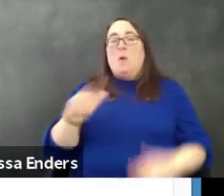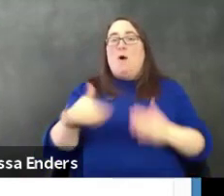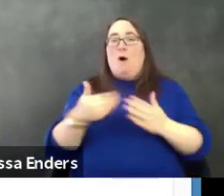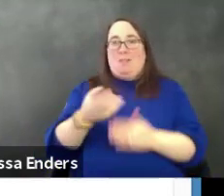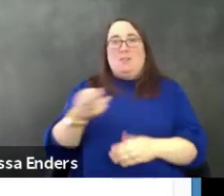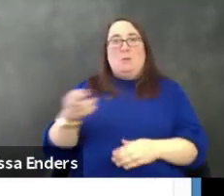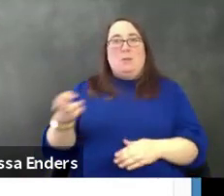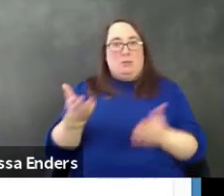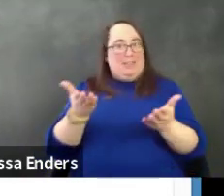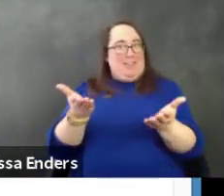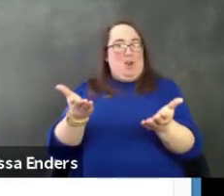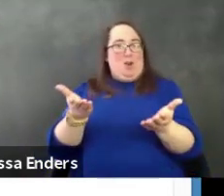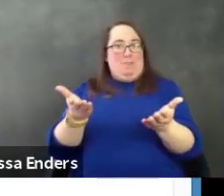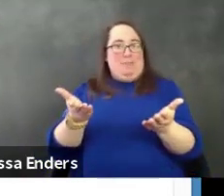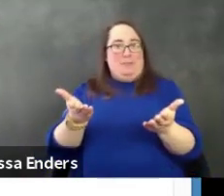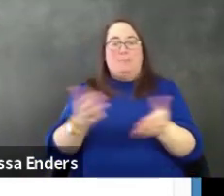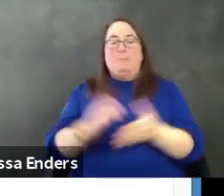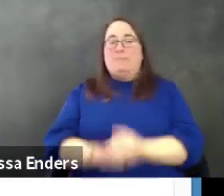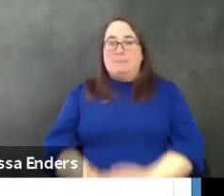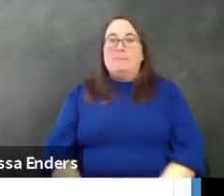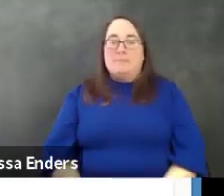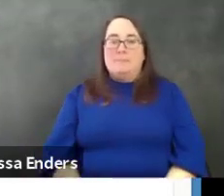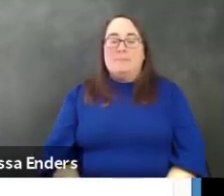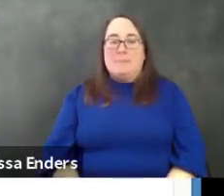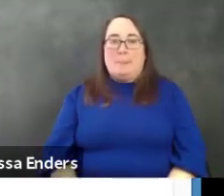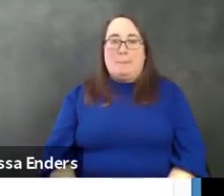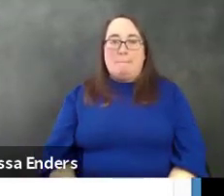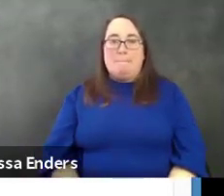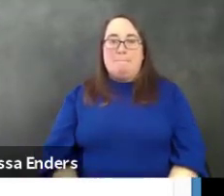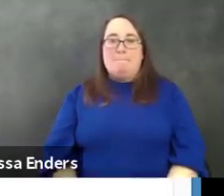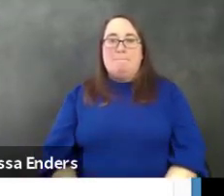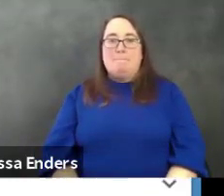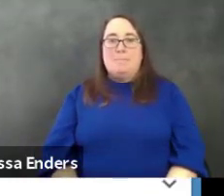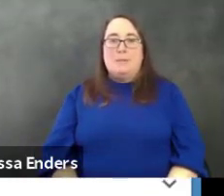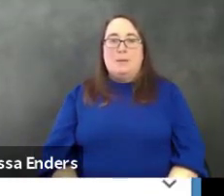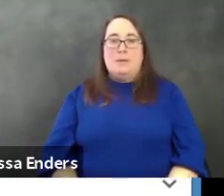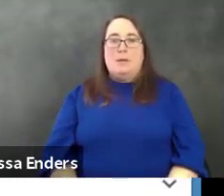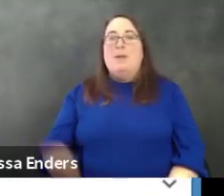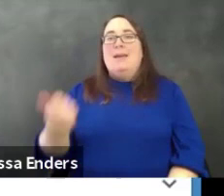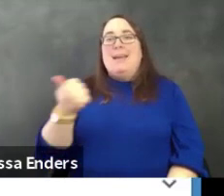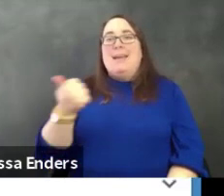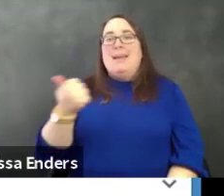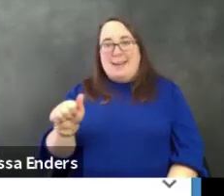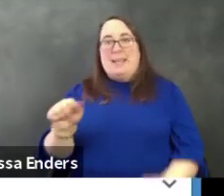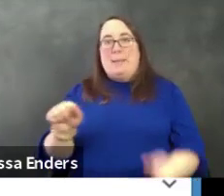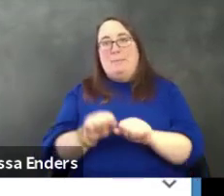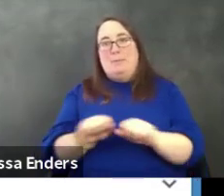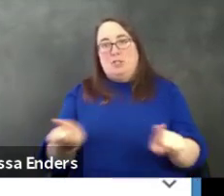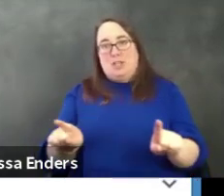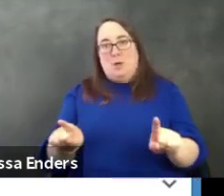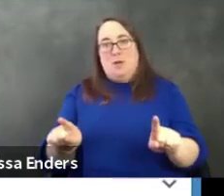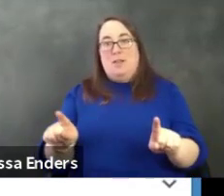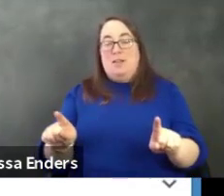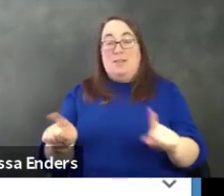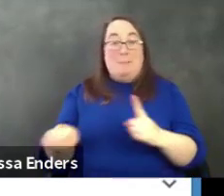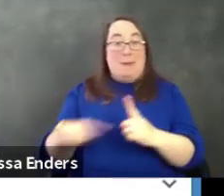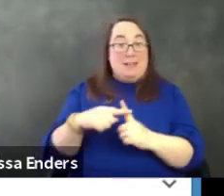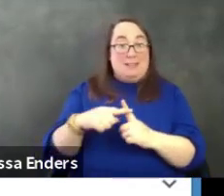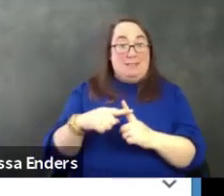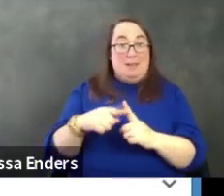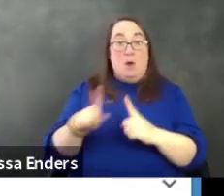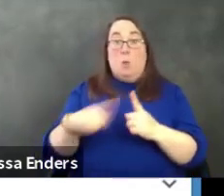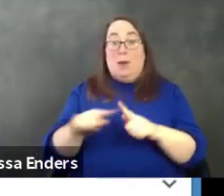are there. Thank you for sharing that out. So any one of these can be pushed out. Now, the advantage of doing that is that when I push out